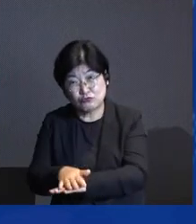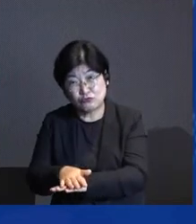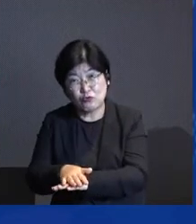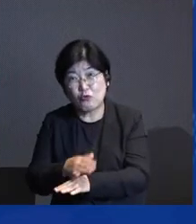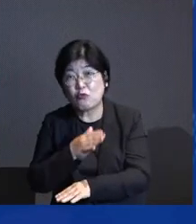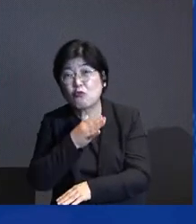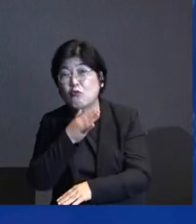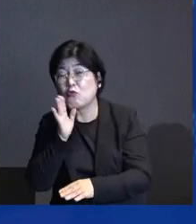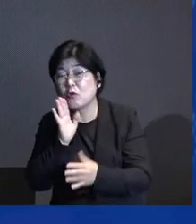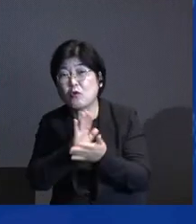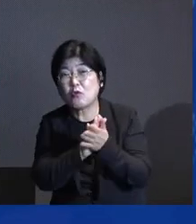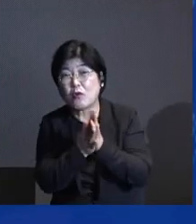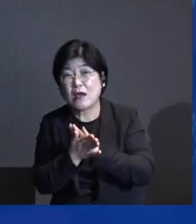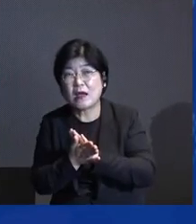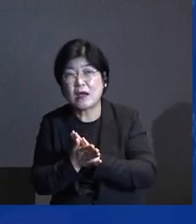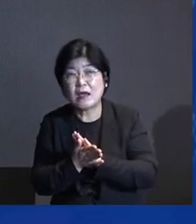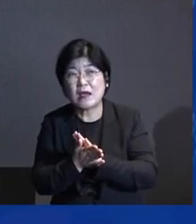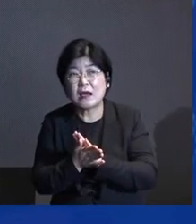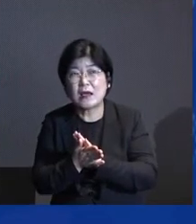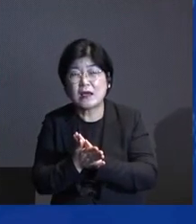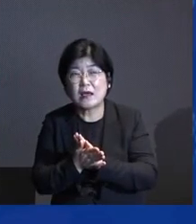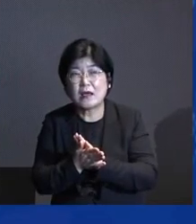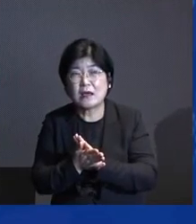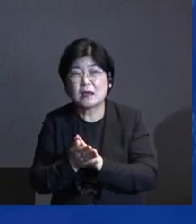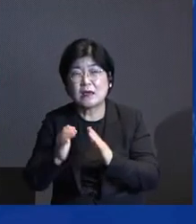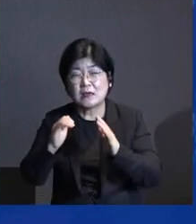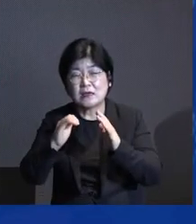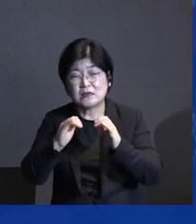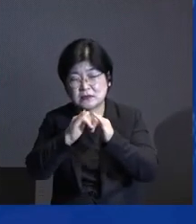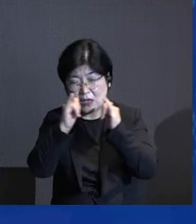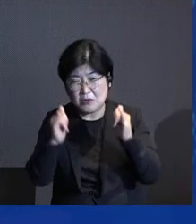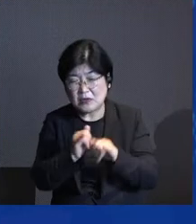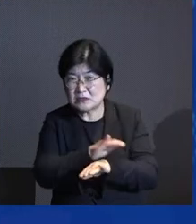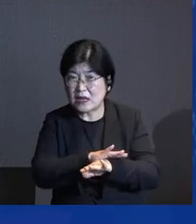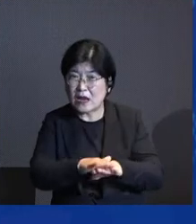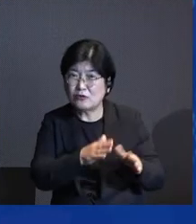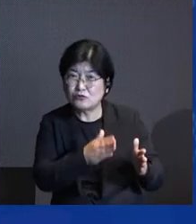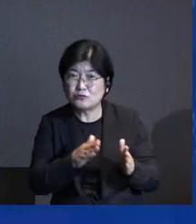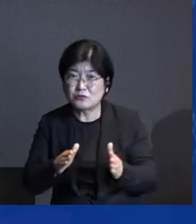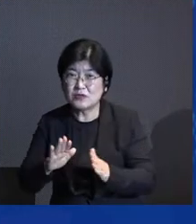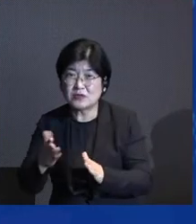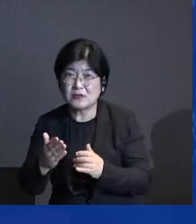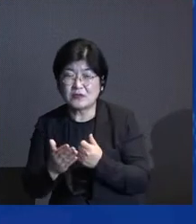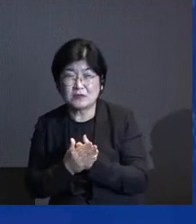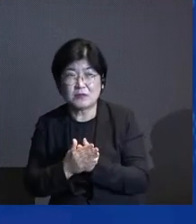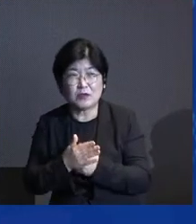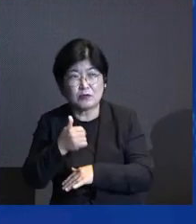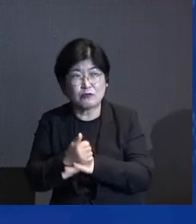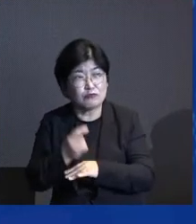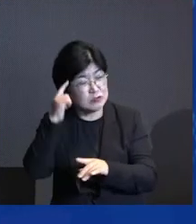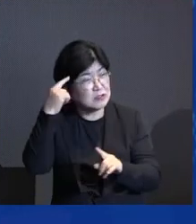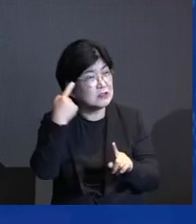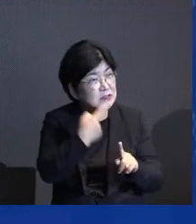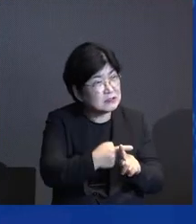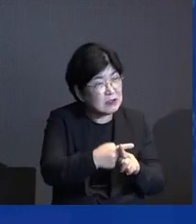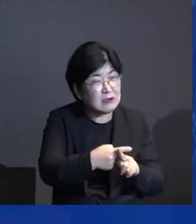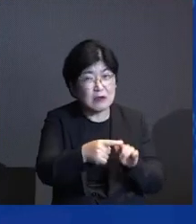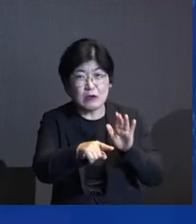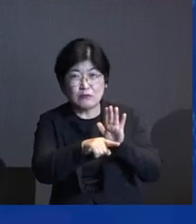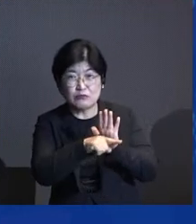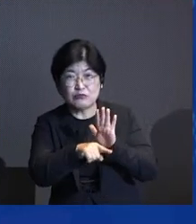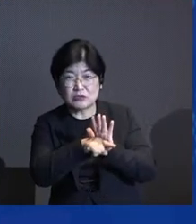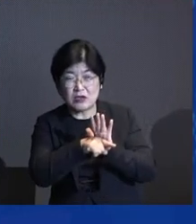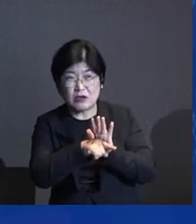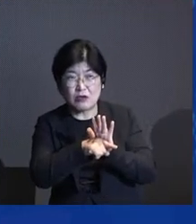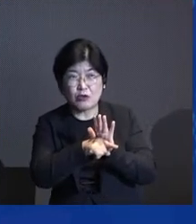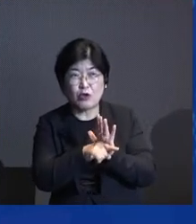being community-based and promoting public engagement. For this group of people in Thailand,